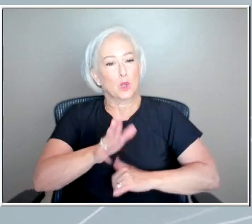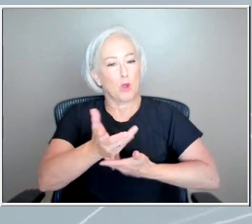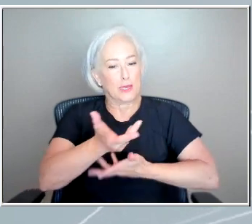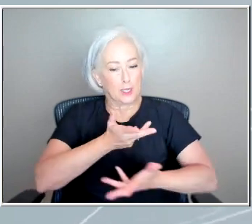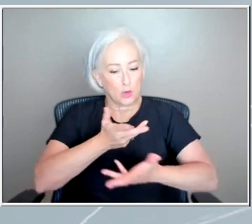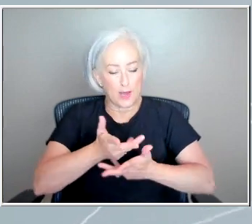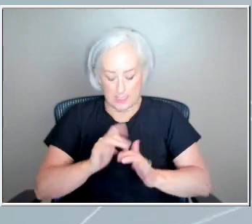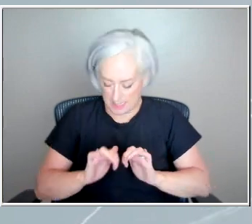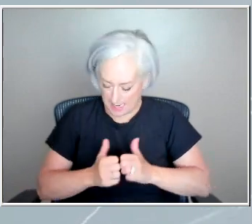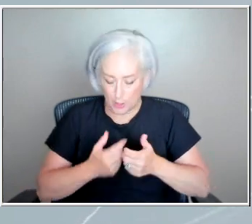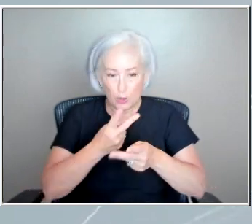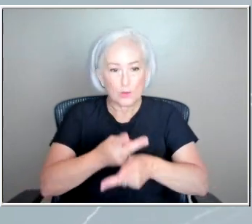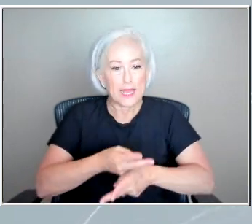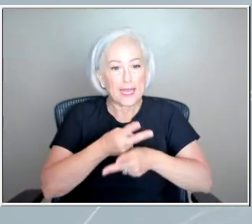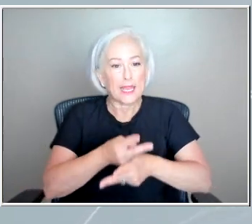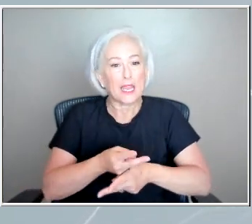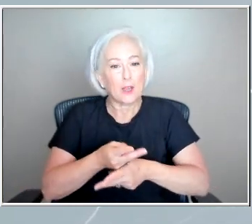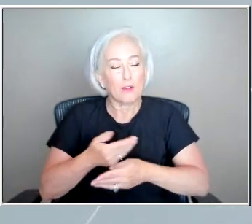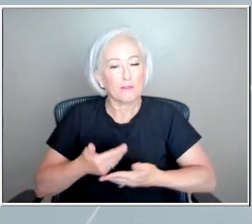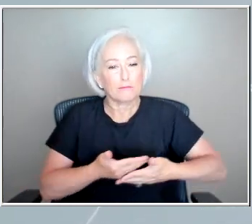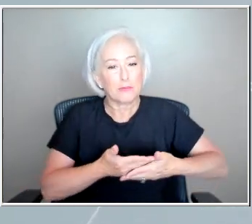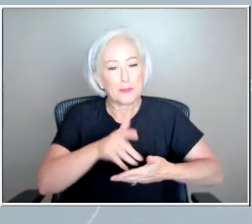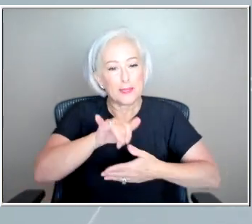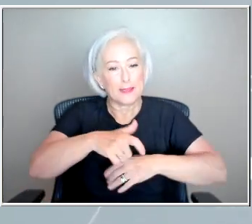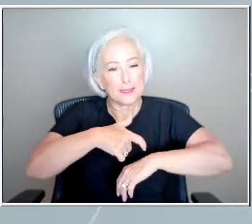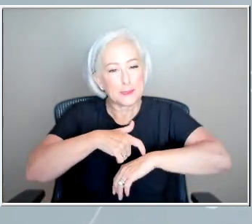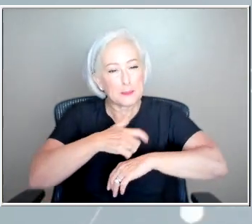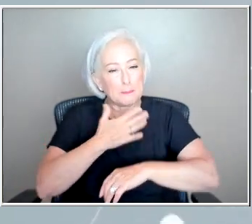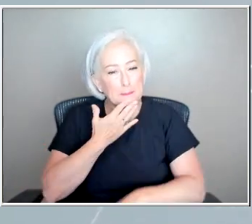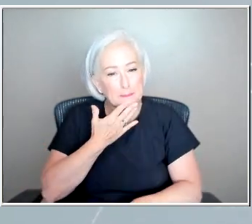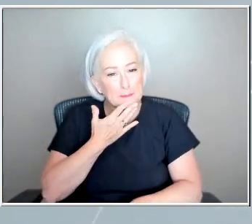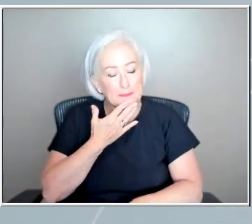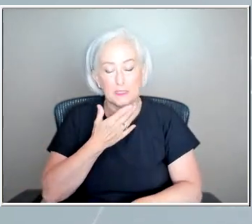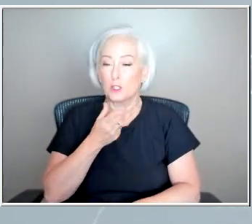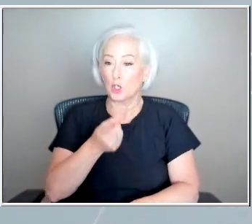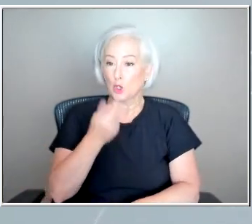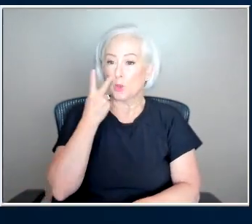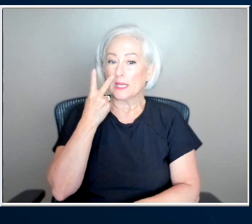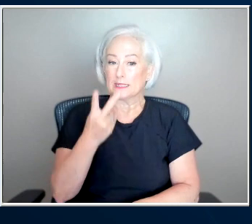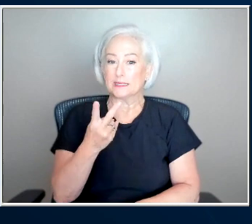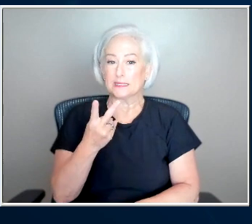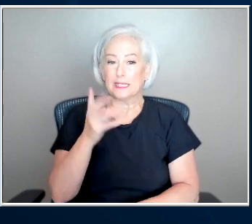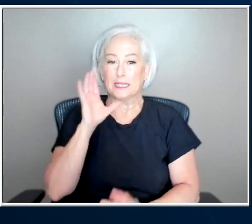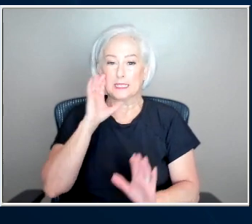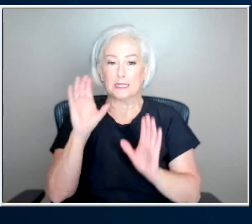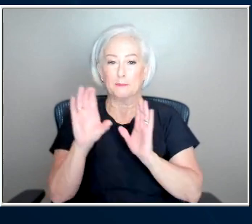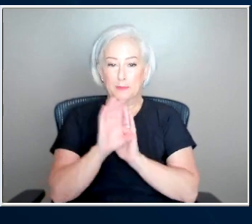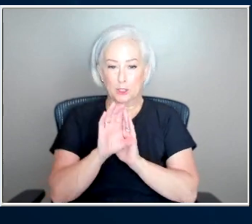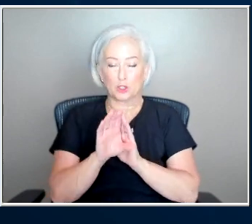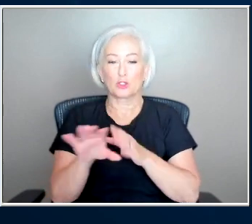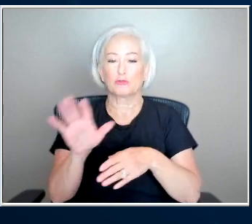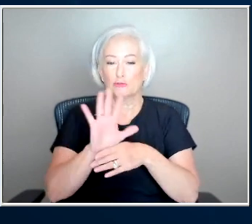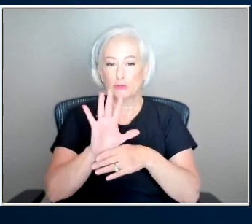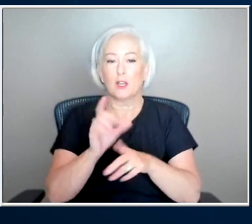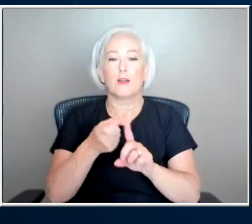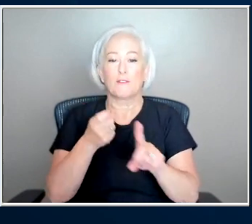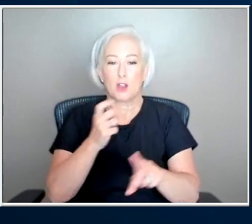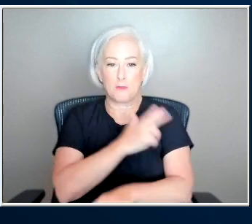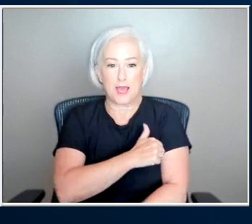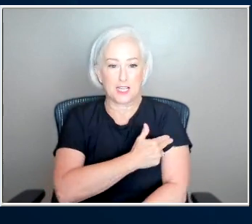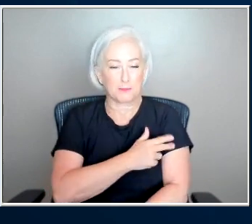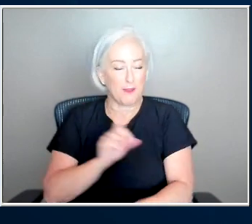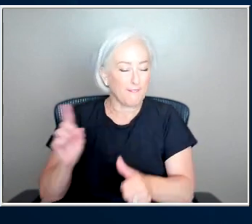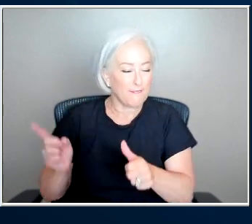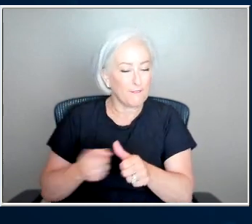during this time span? Yes. Yeah, so you can see she's in the hospital in this video. This was from her first severe episode.